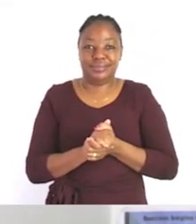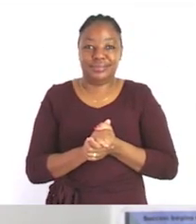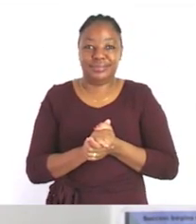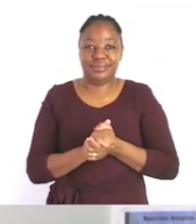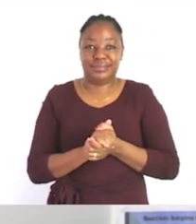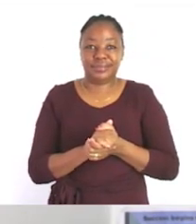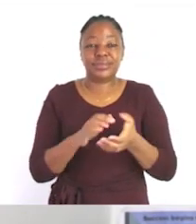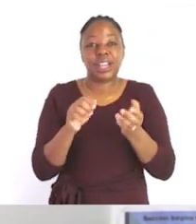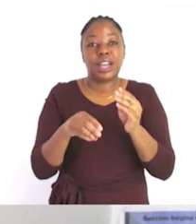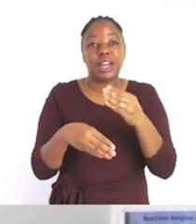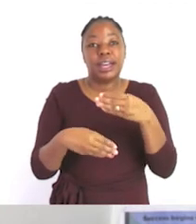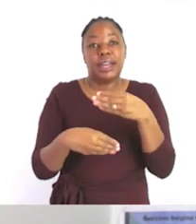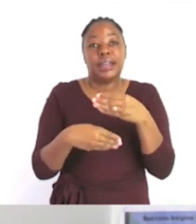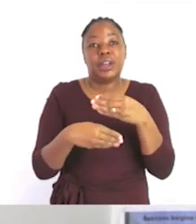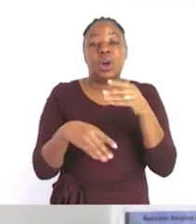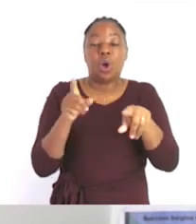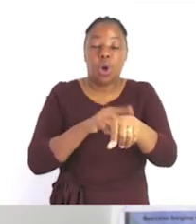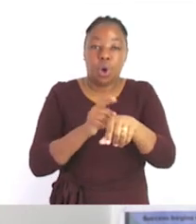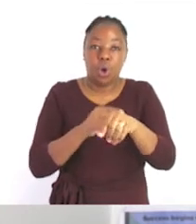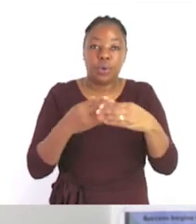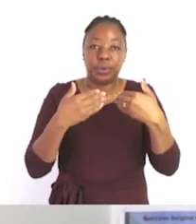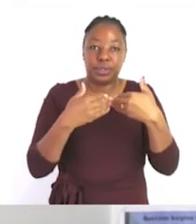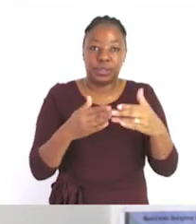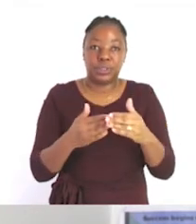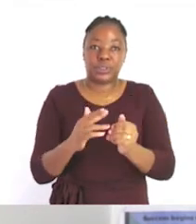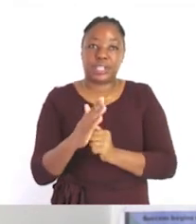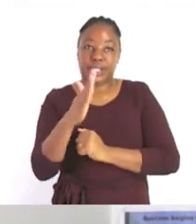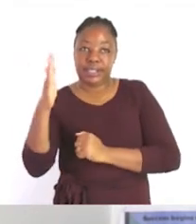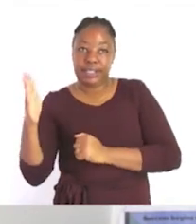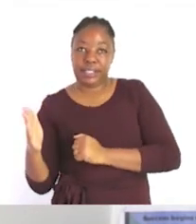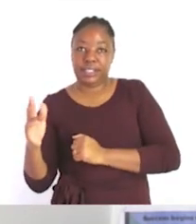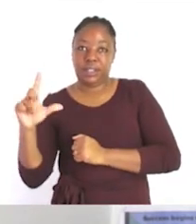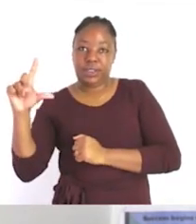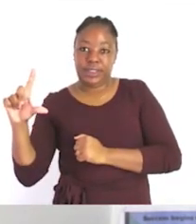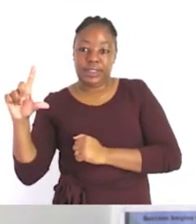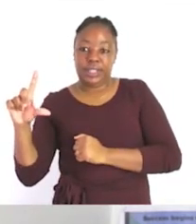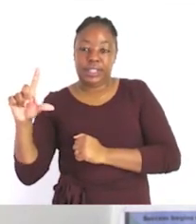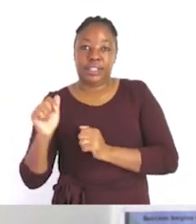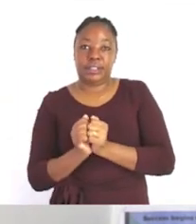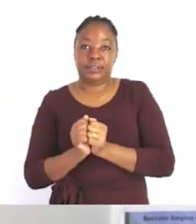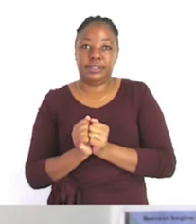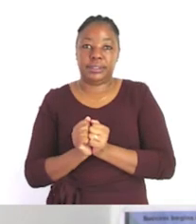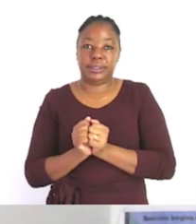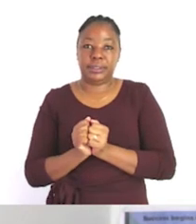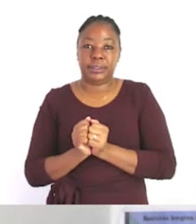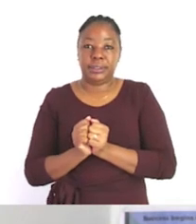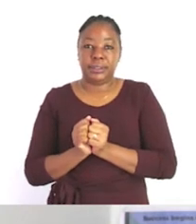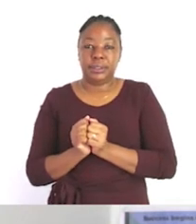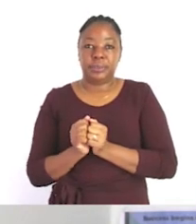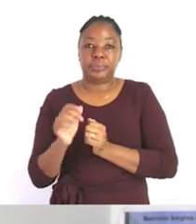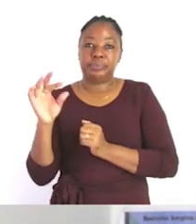or subtracting, we always start from the further number, from us coming into the sum. It